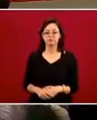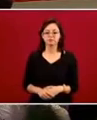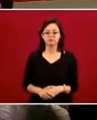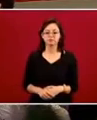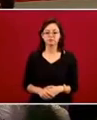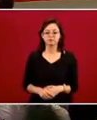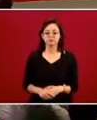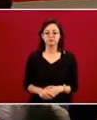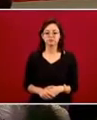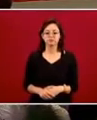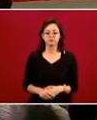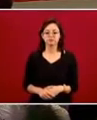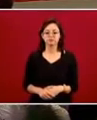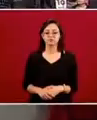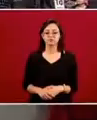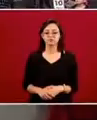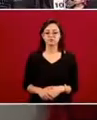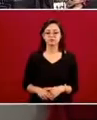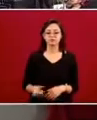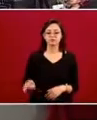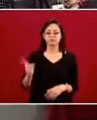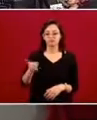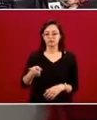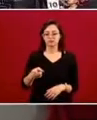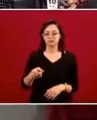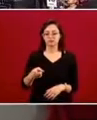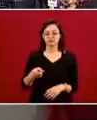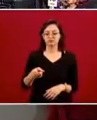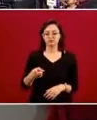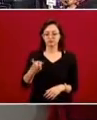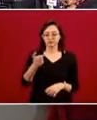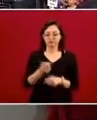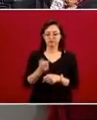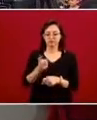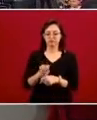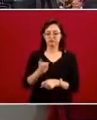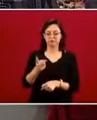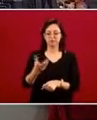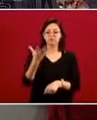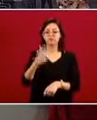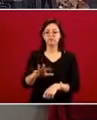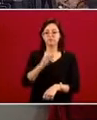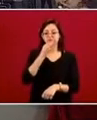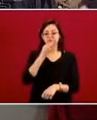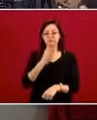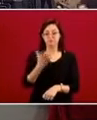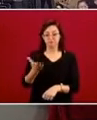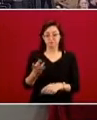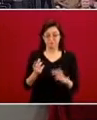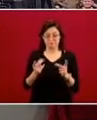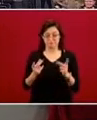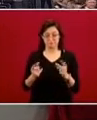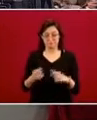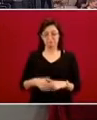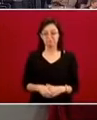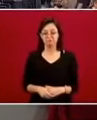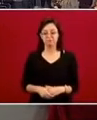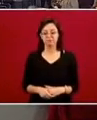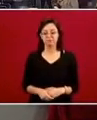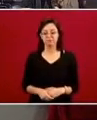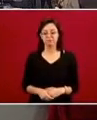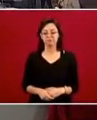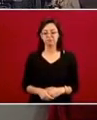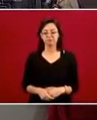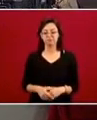have been in contact with this patient. But none of them have tested positive so far or shown any symptoms.